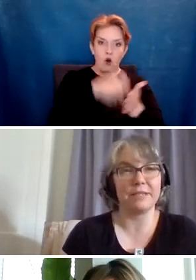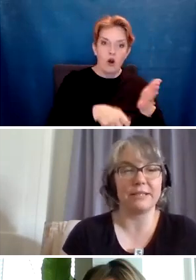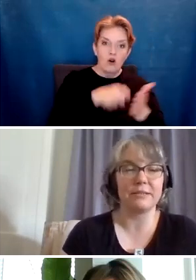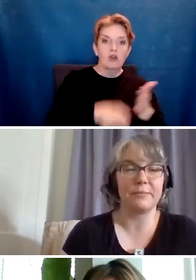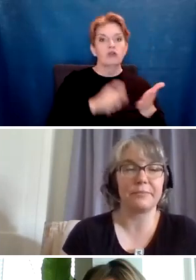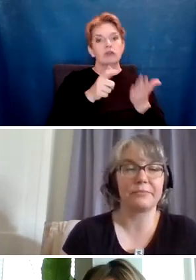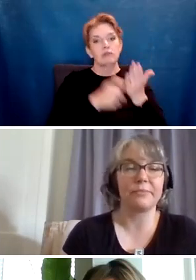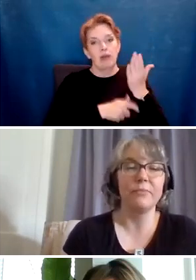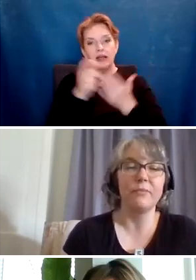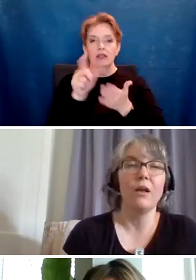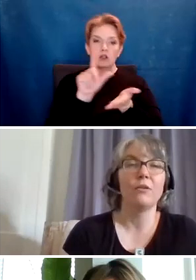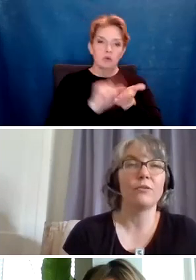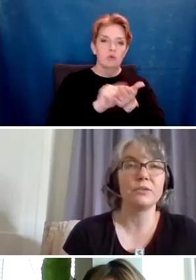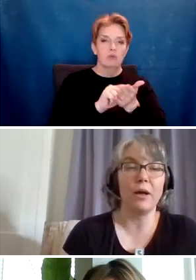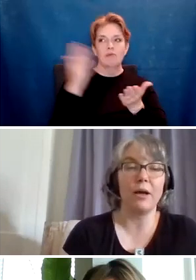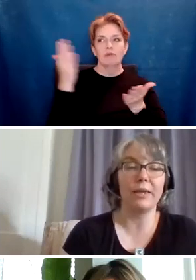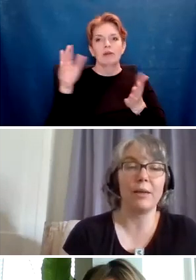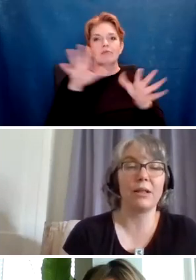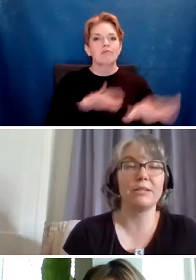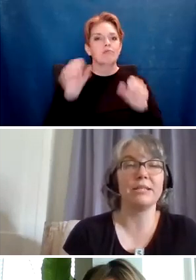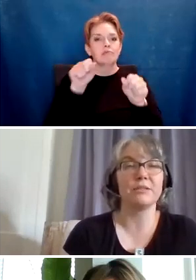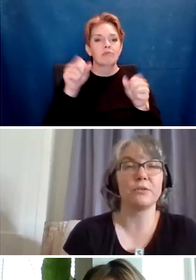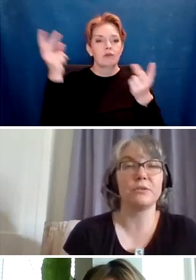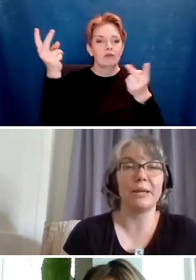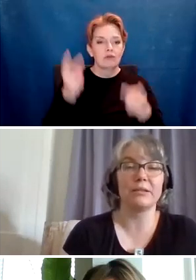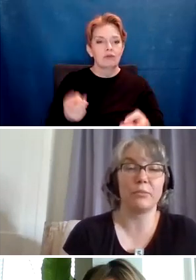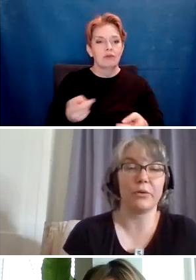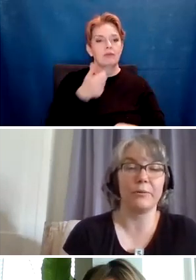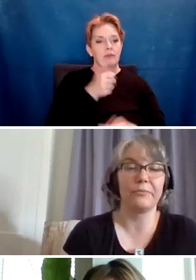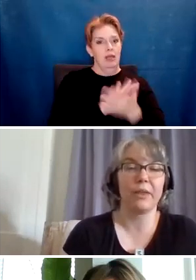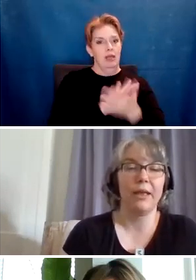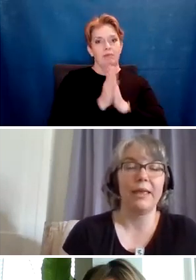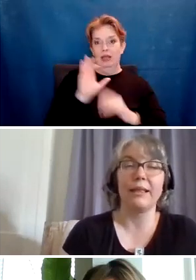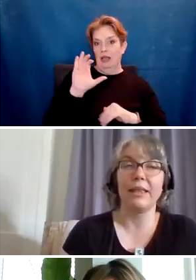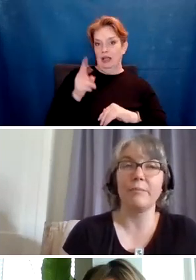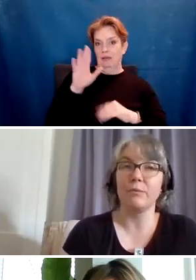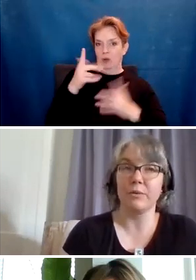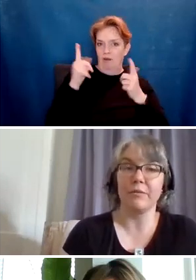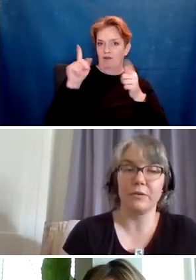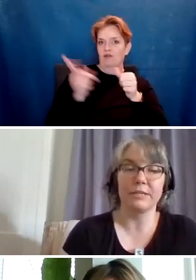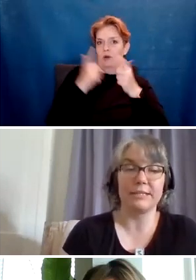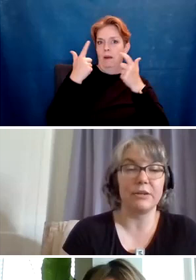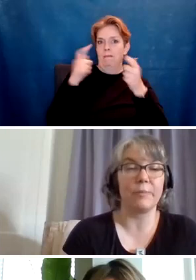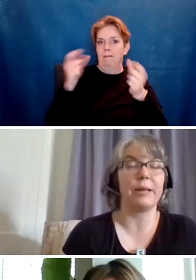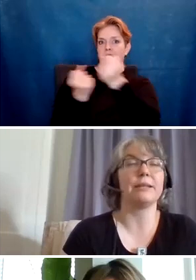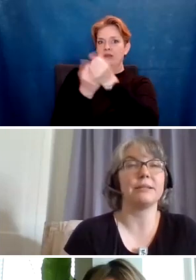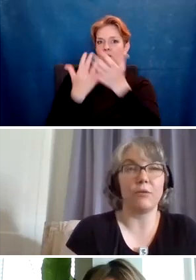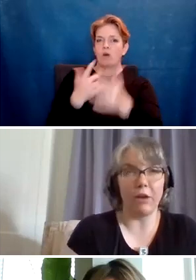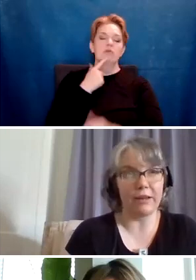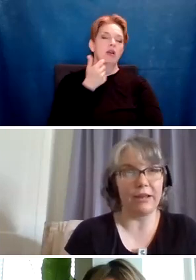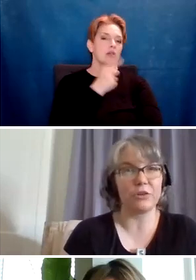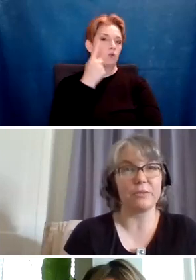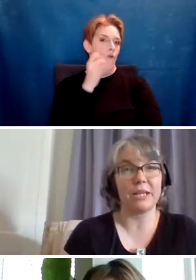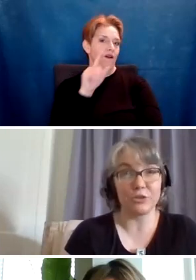site visits. Francois became Clementine's first big supporter. He claimed he was one of the first to see her paintings